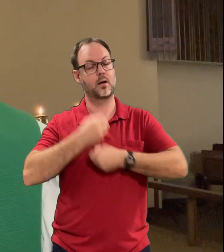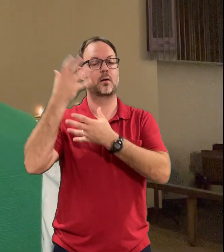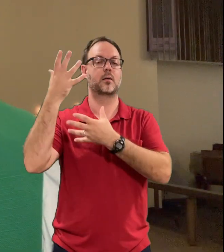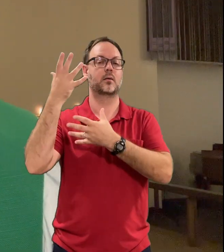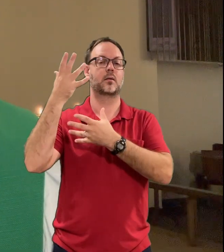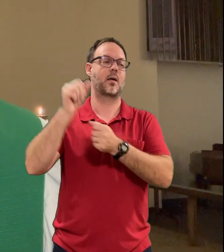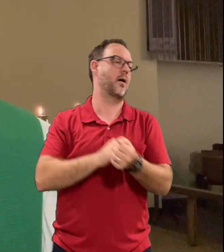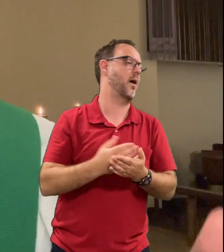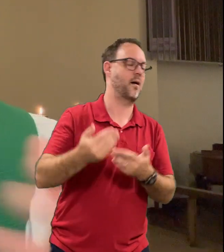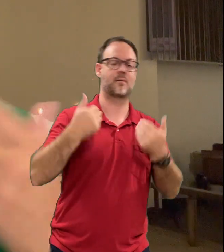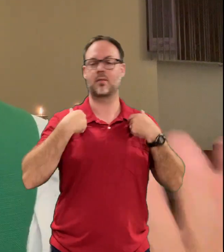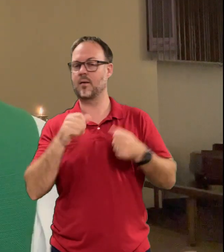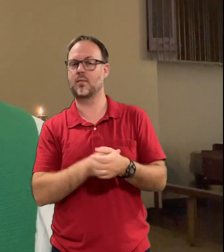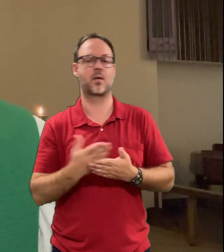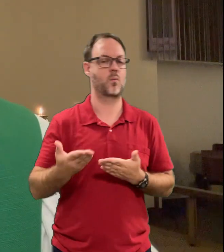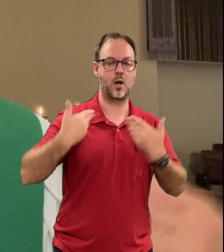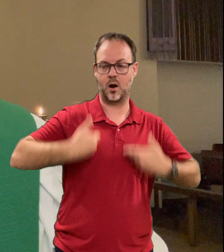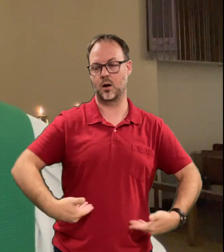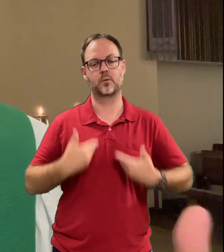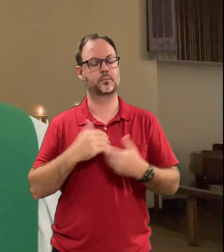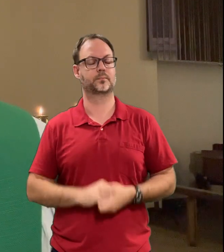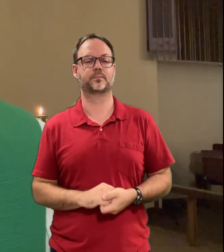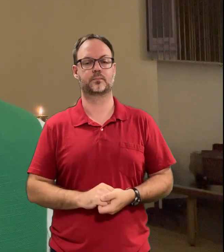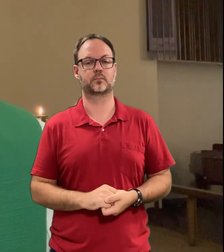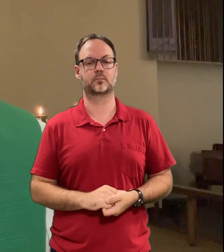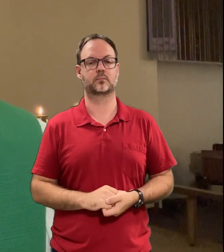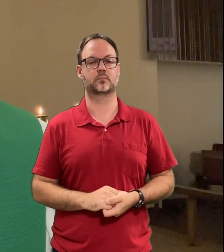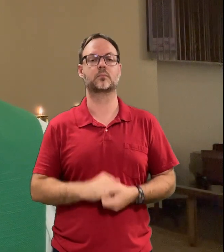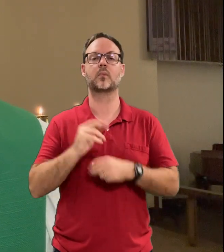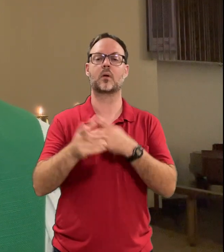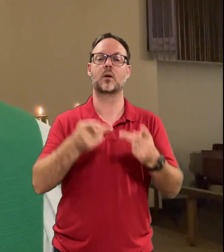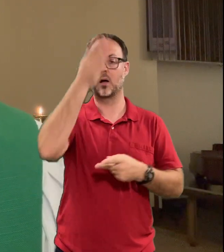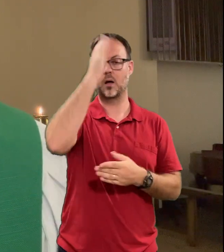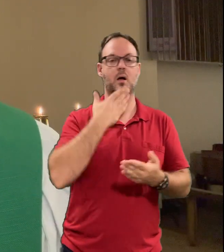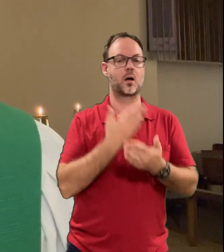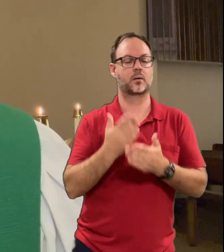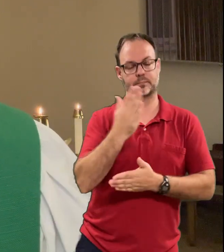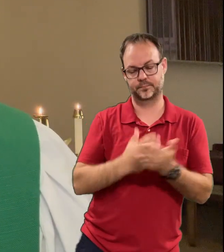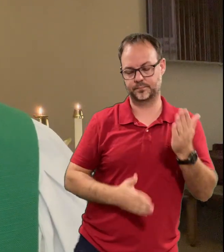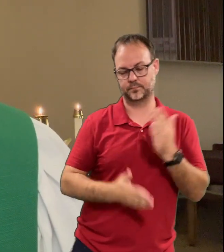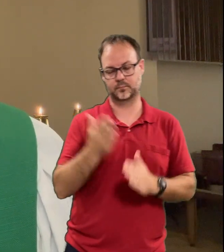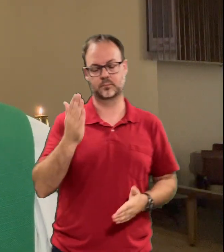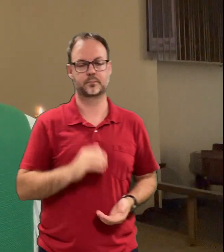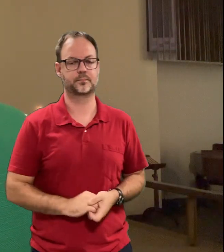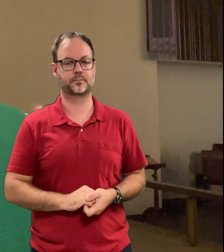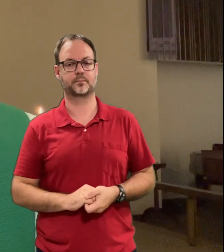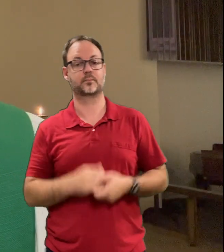confess that everything we have and everything we are is a gift from God's good